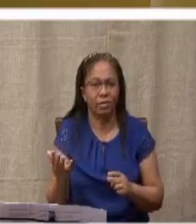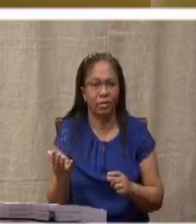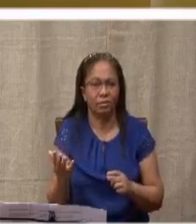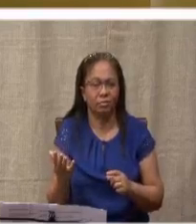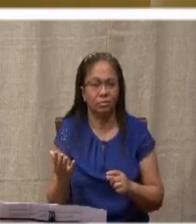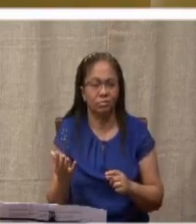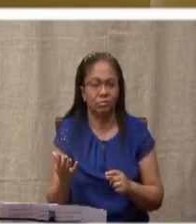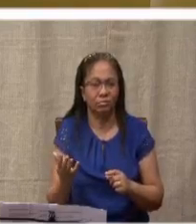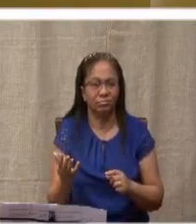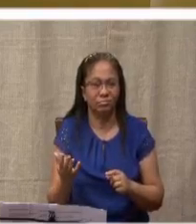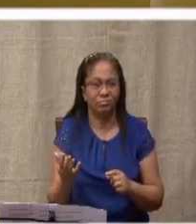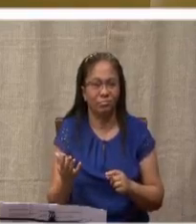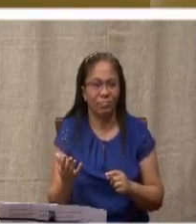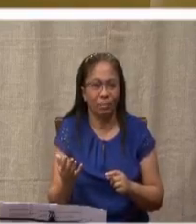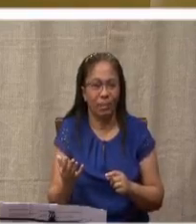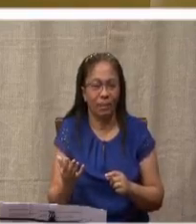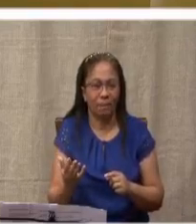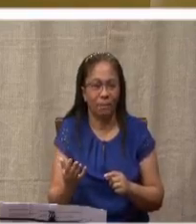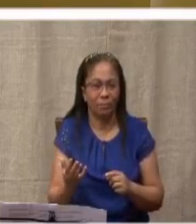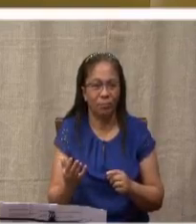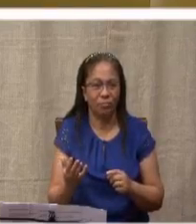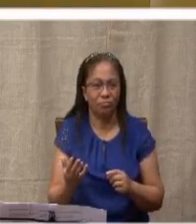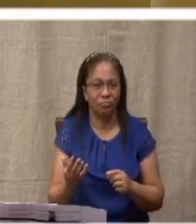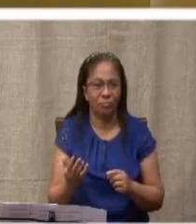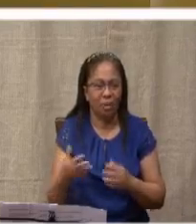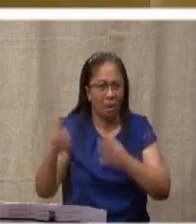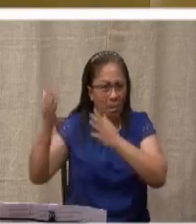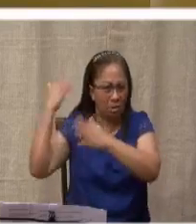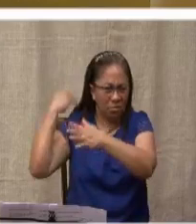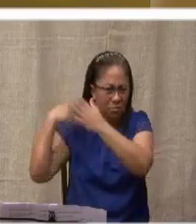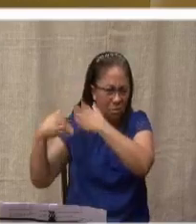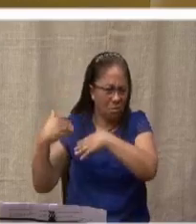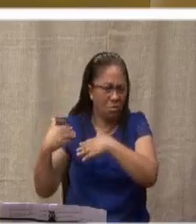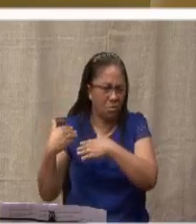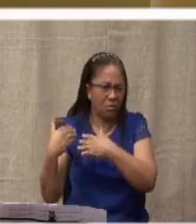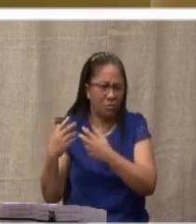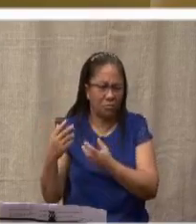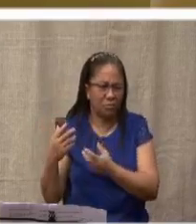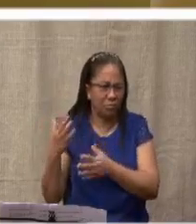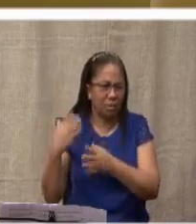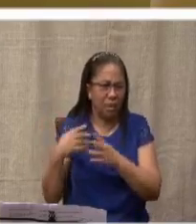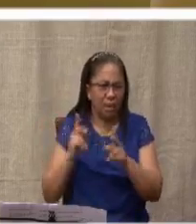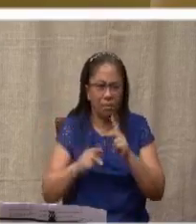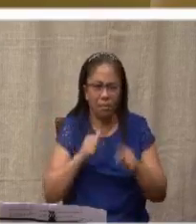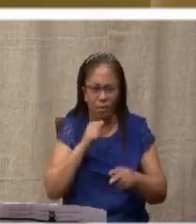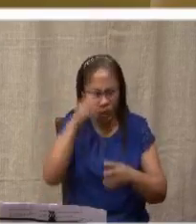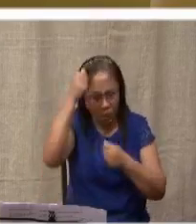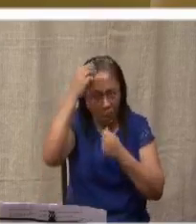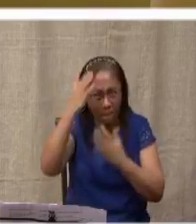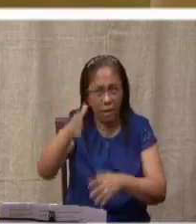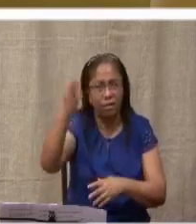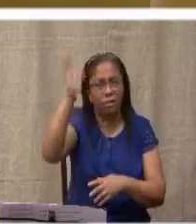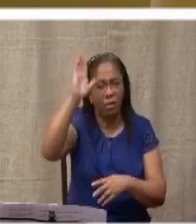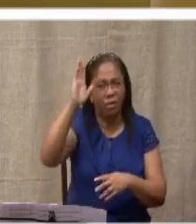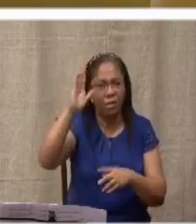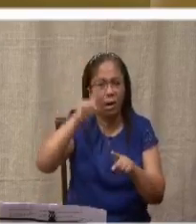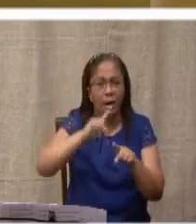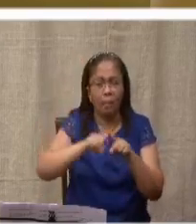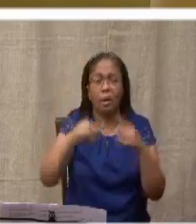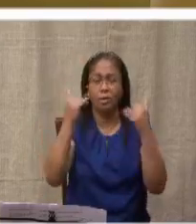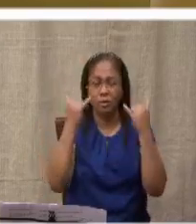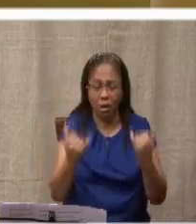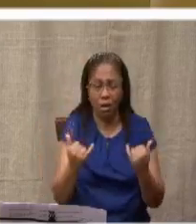in this ancient story of disobedience and this ancient story of moving away from